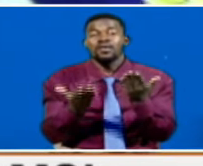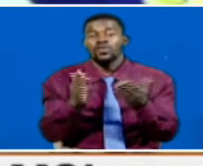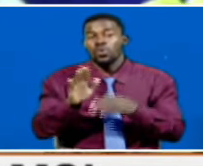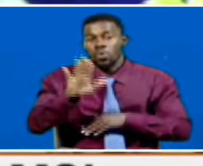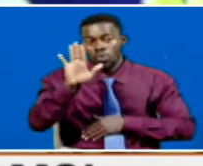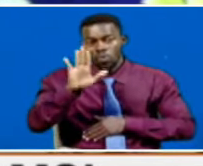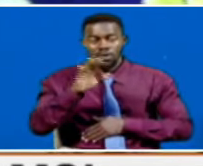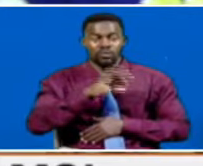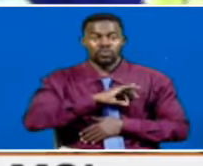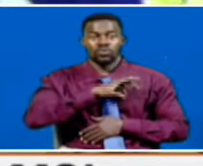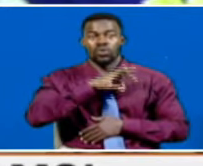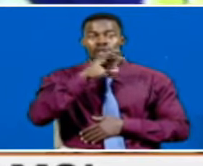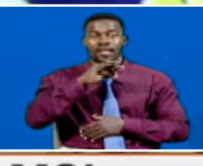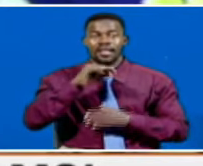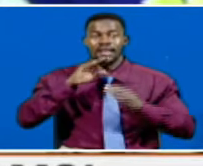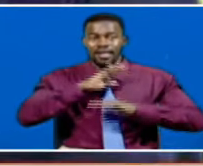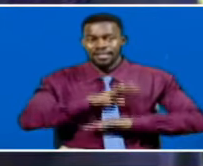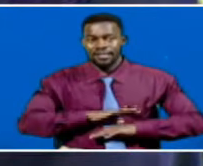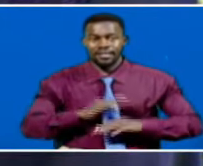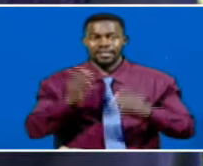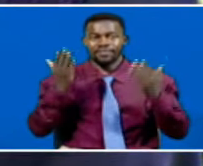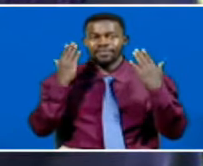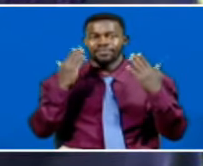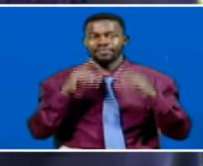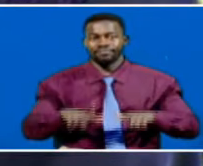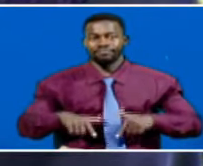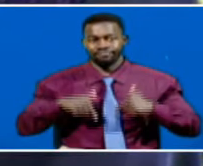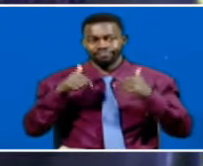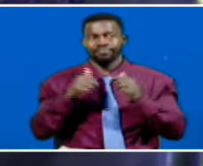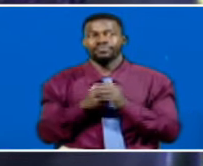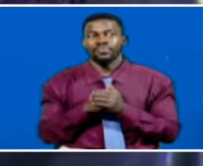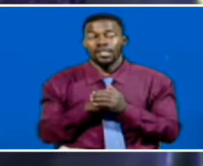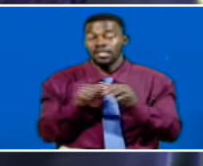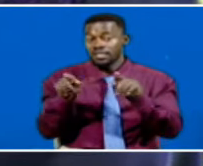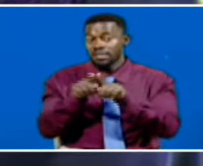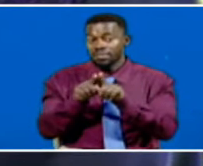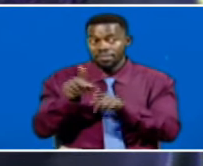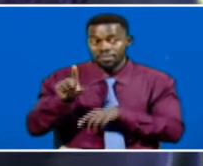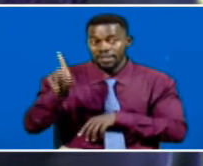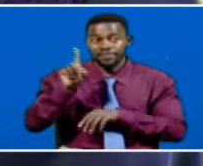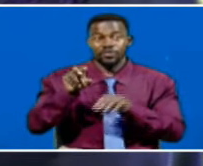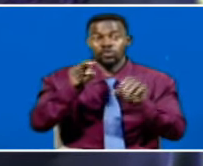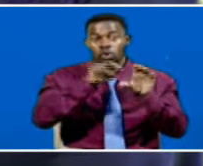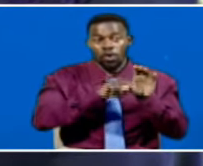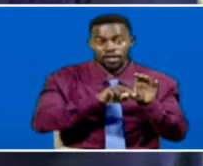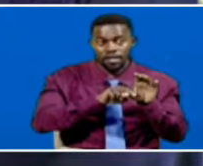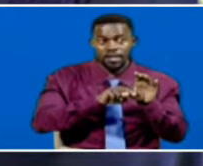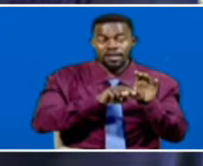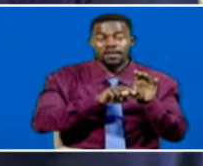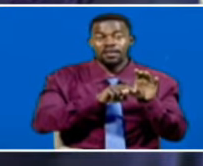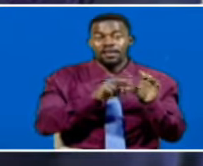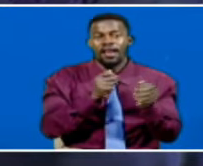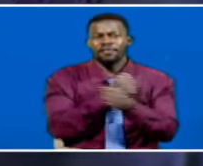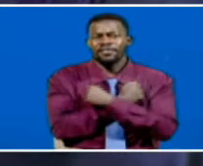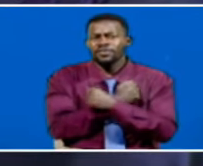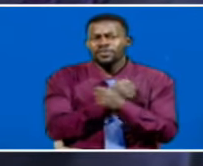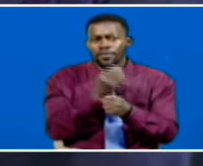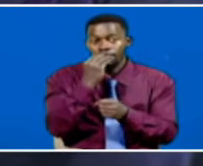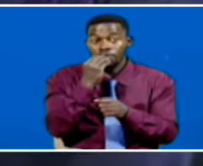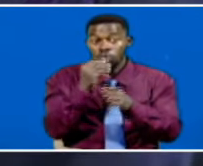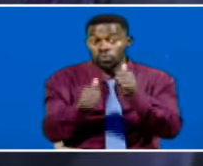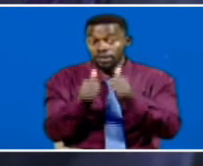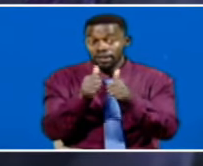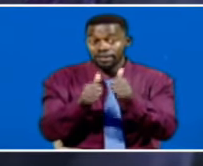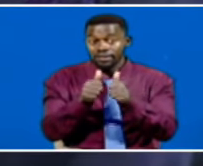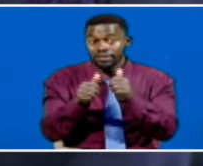from pain and suffering. She also enjoyed crosswords and Sudoku. Food she loved, spinach,